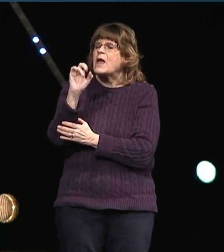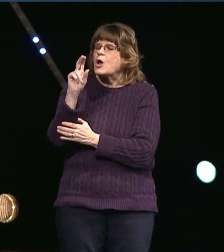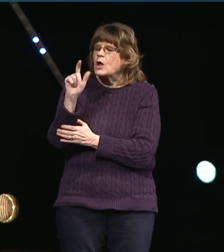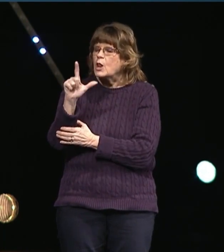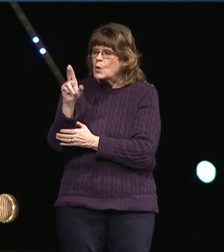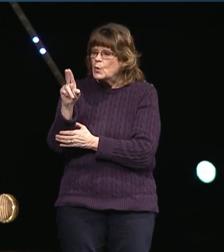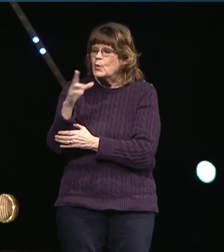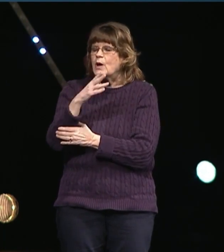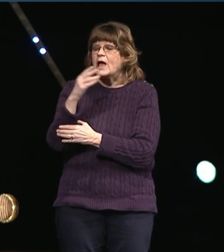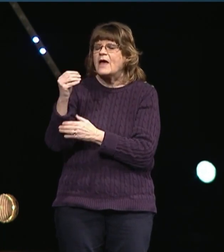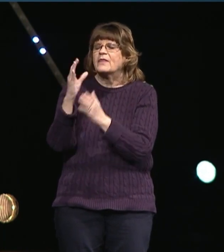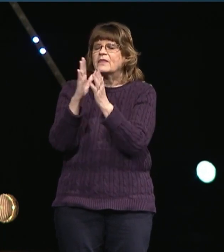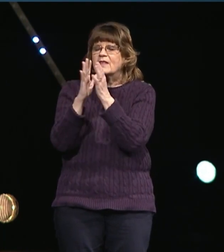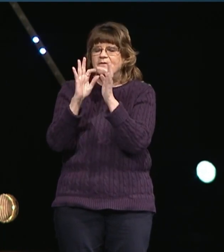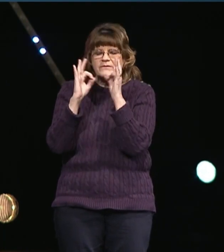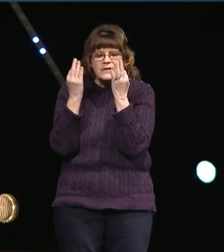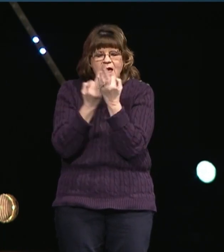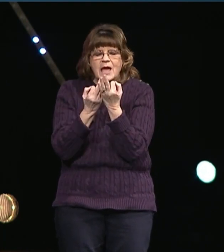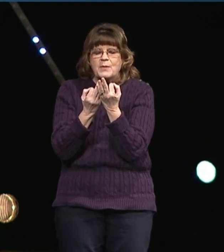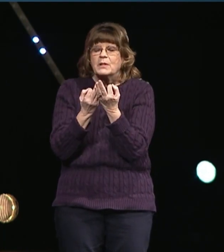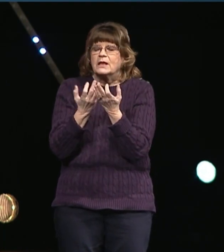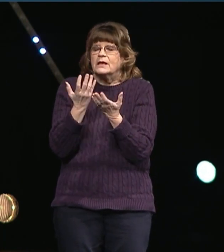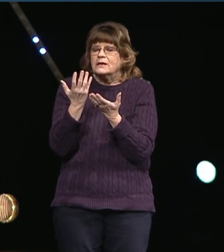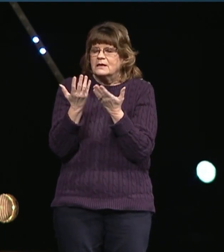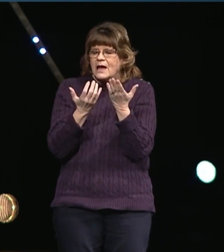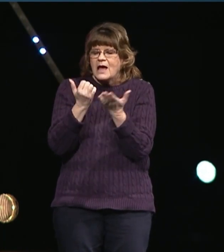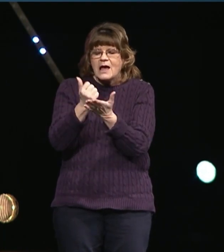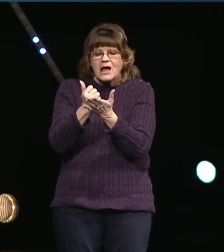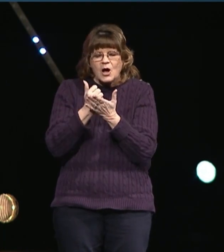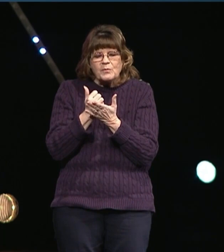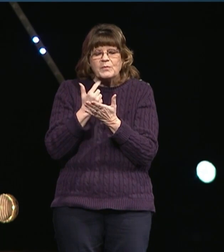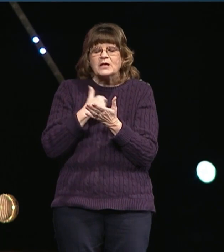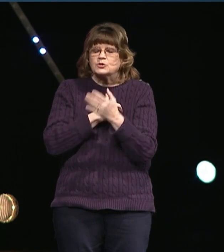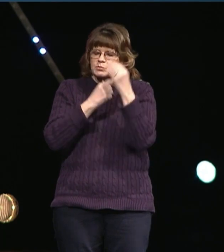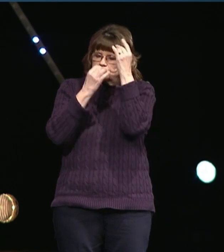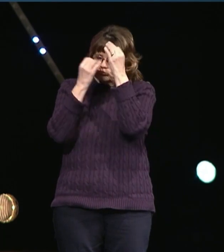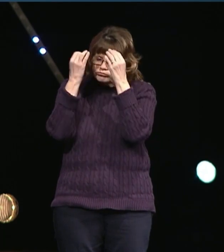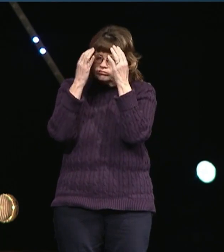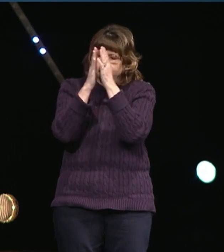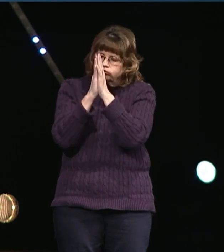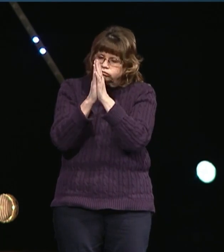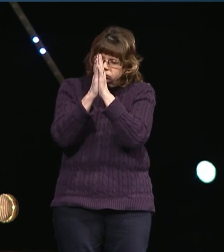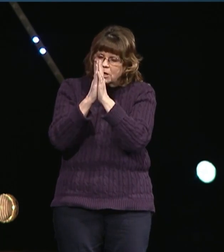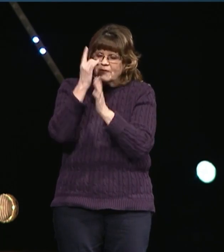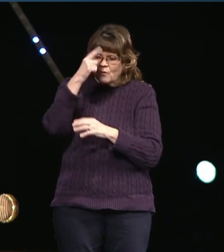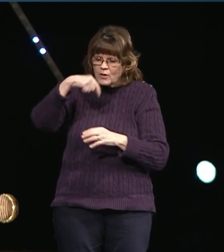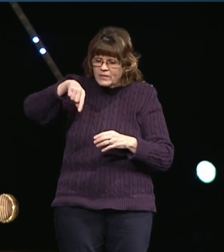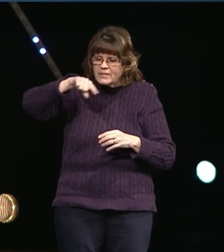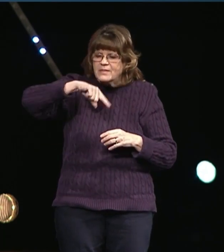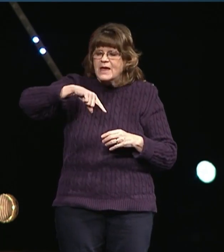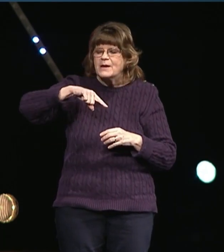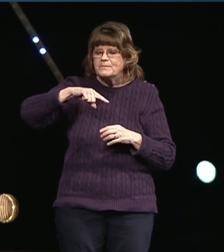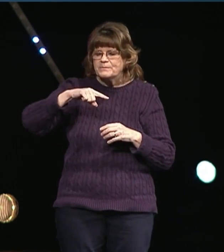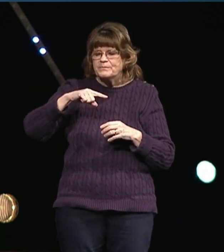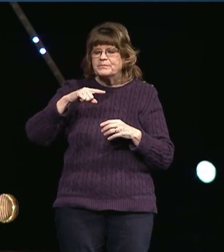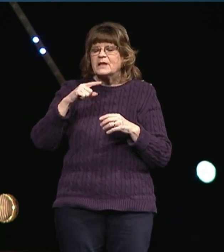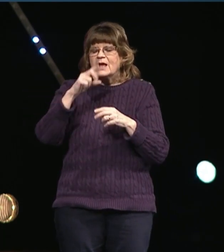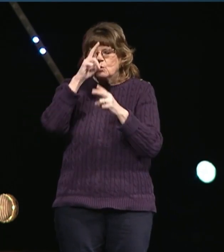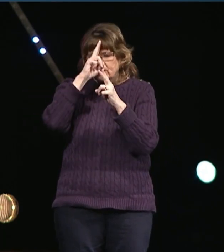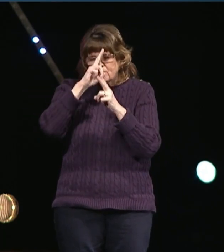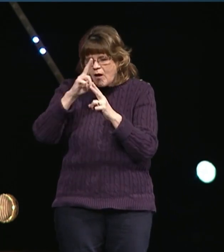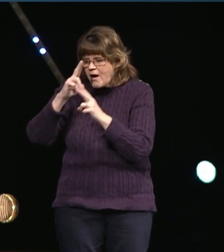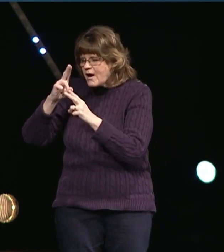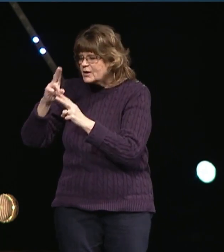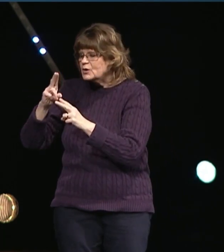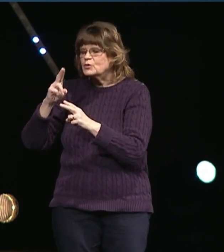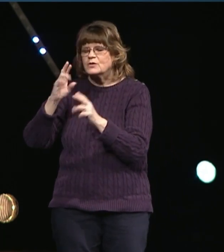Dennis's family as they feel this even stronger than we do. And we ask your blessing and your favor on each of them and on each one who